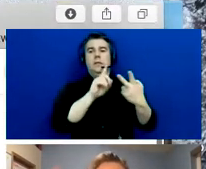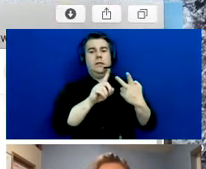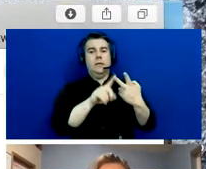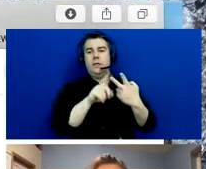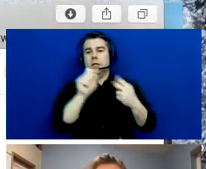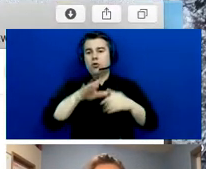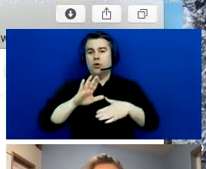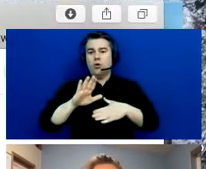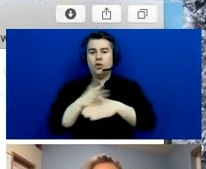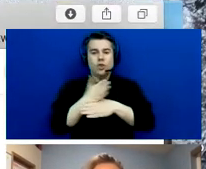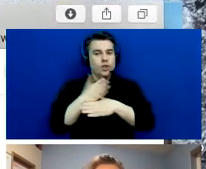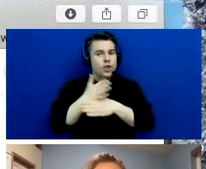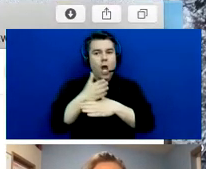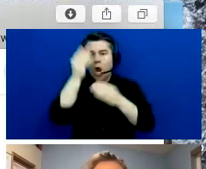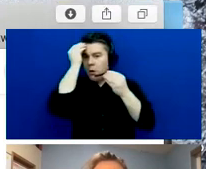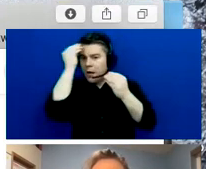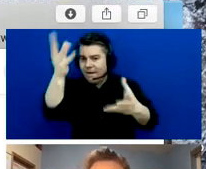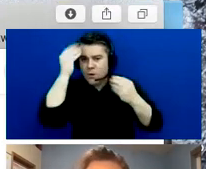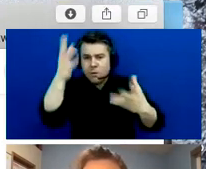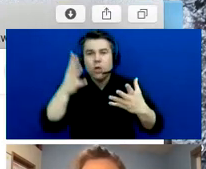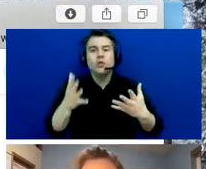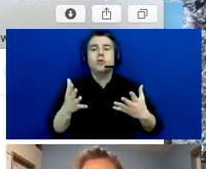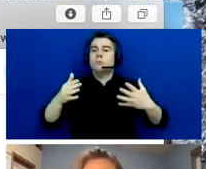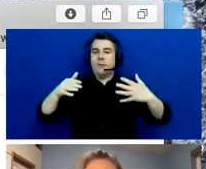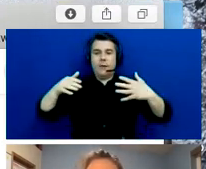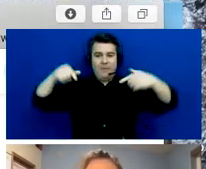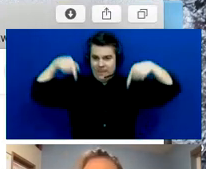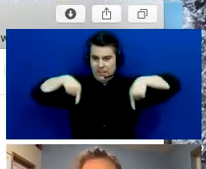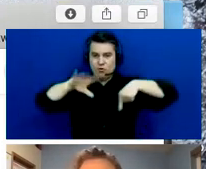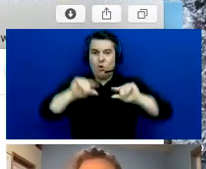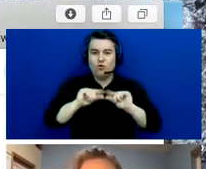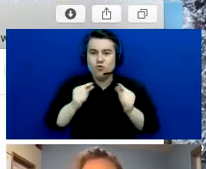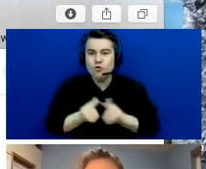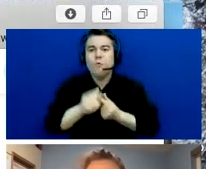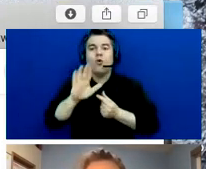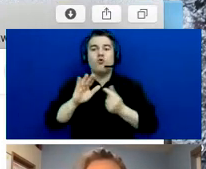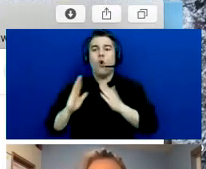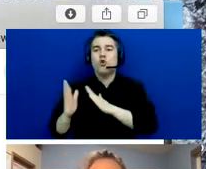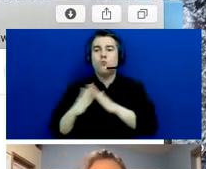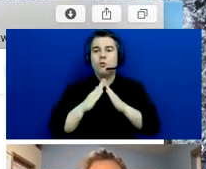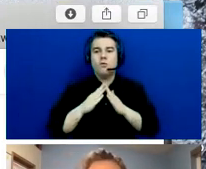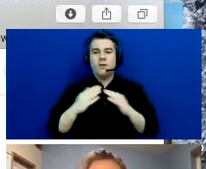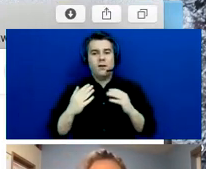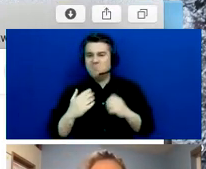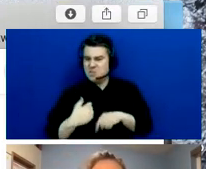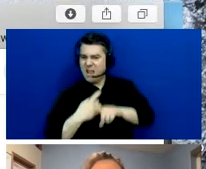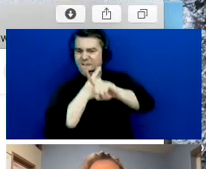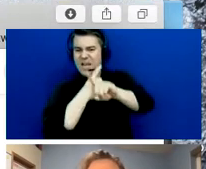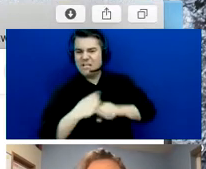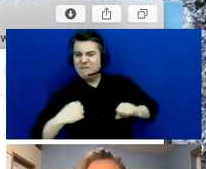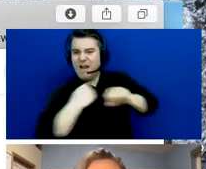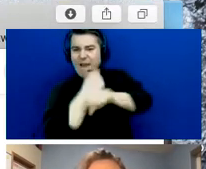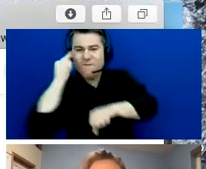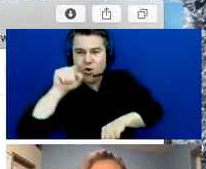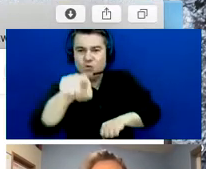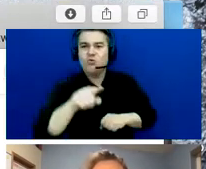share information. This is your group. This is your community. And we want to be here to fight for you, to support you, and help